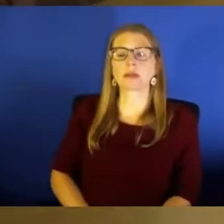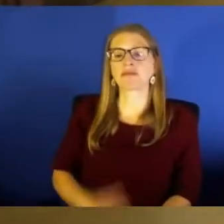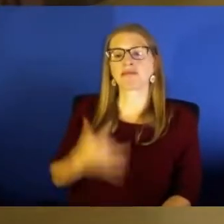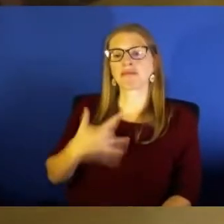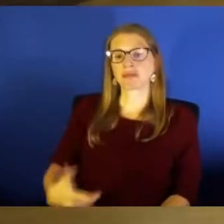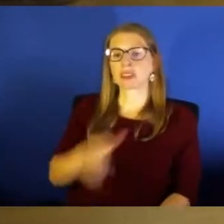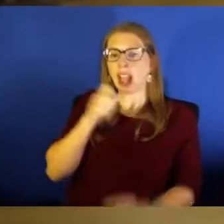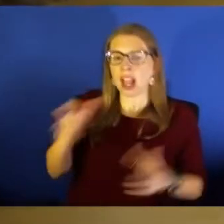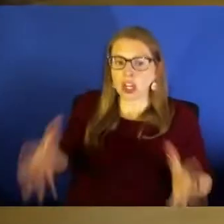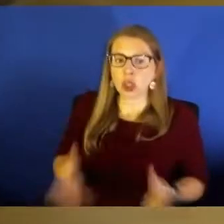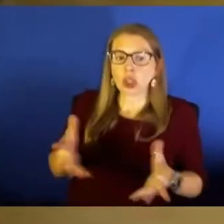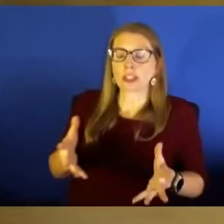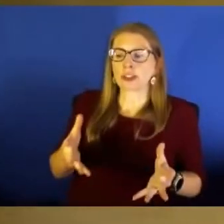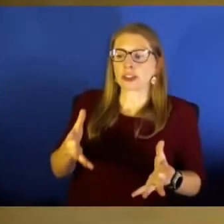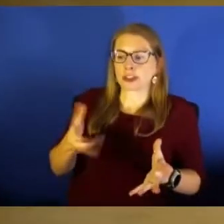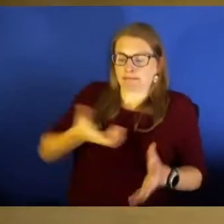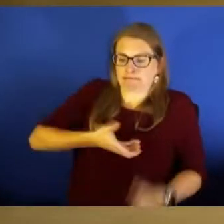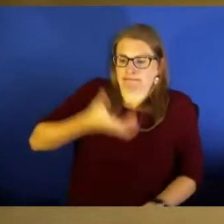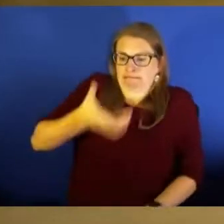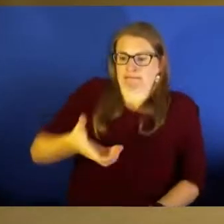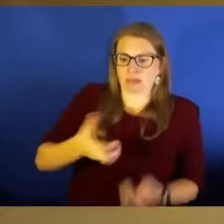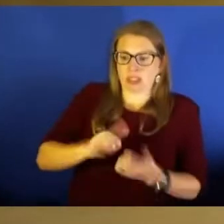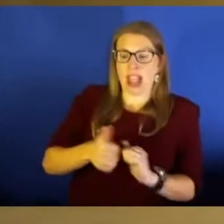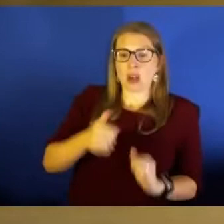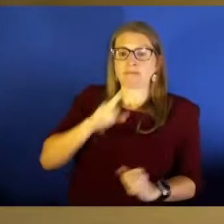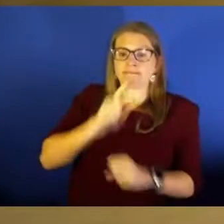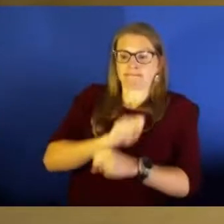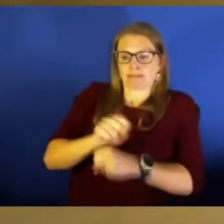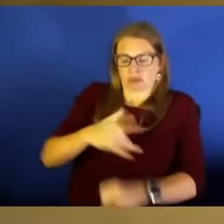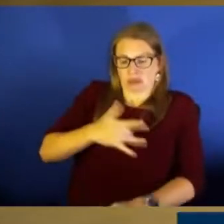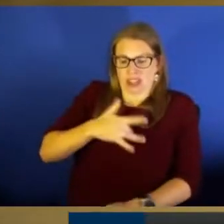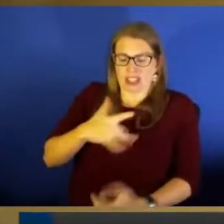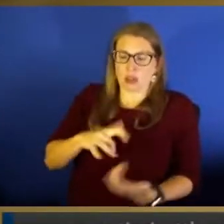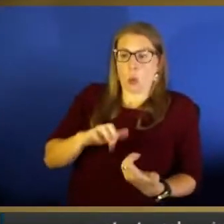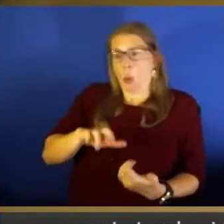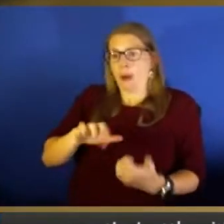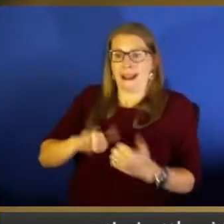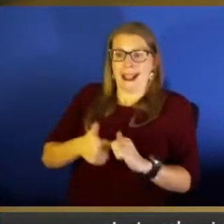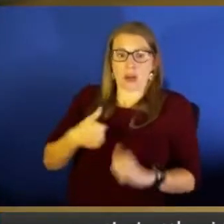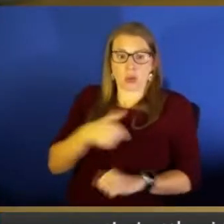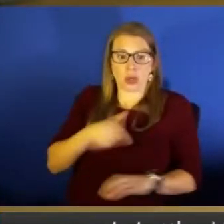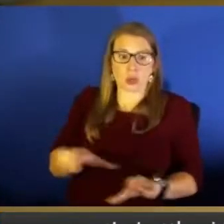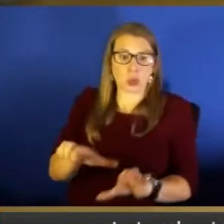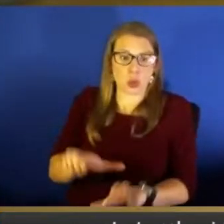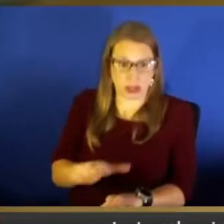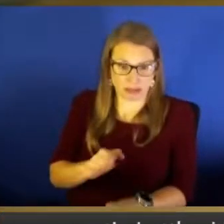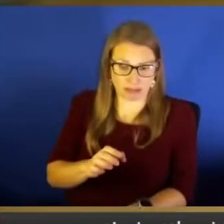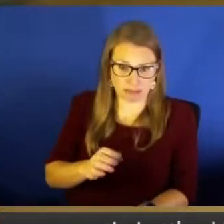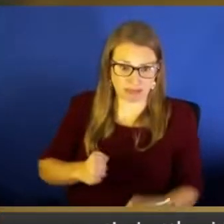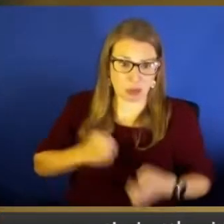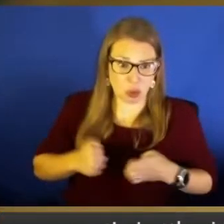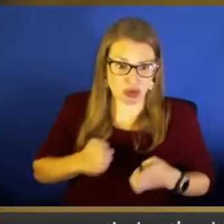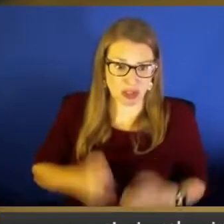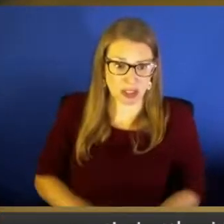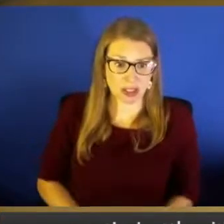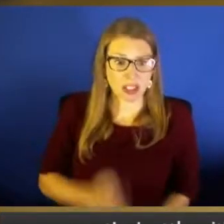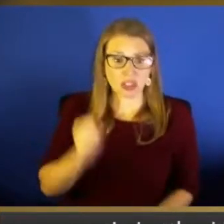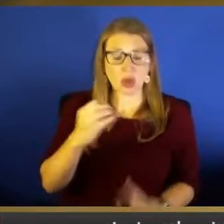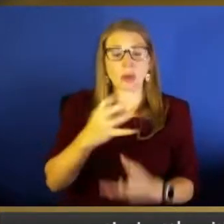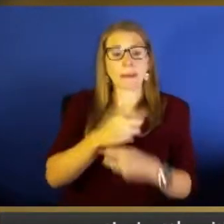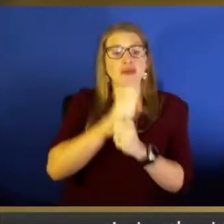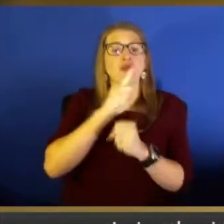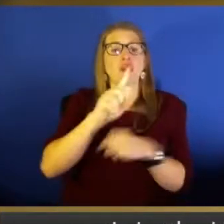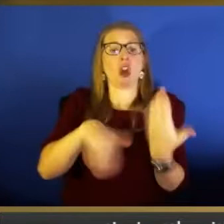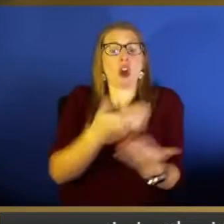encouraged to speak about how we're really feeling and how we're really doing. So what we want to do is make sure that we're getting all the factors in place that are